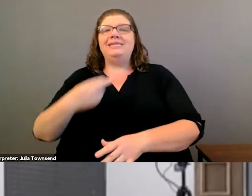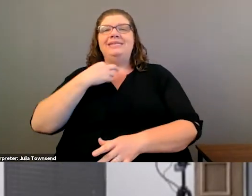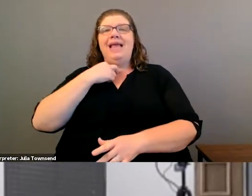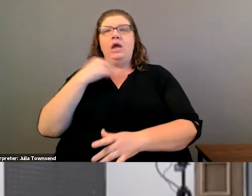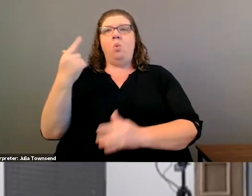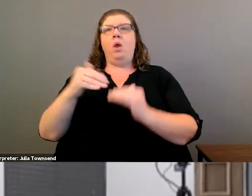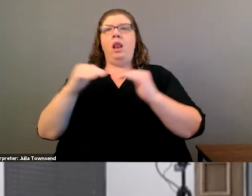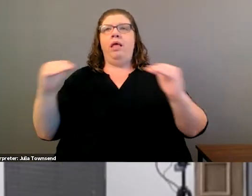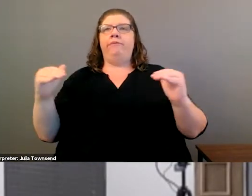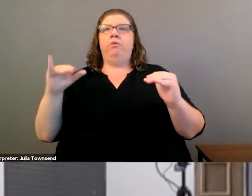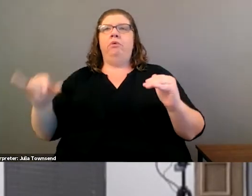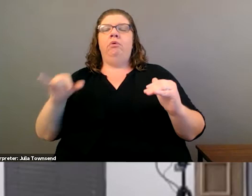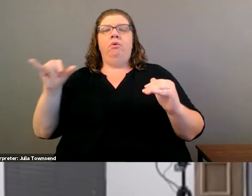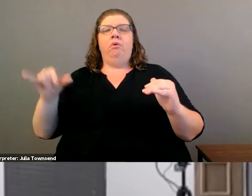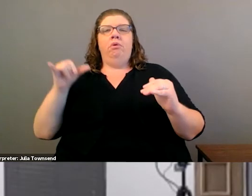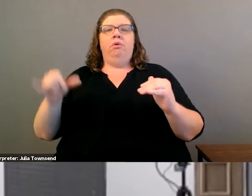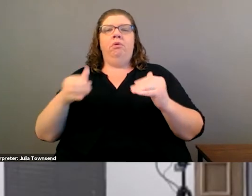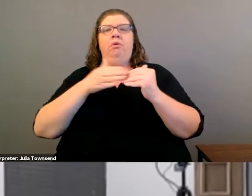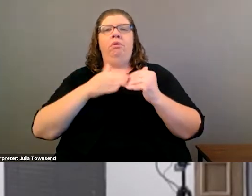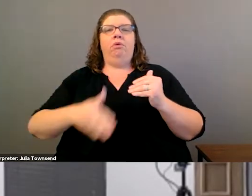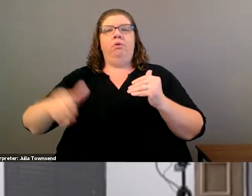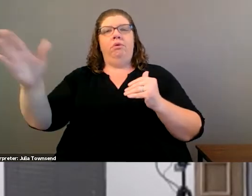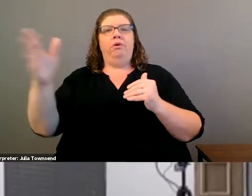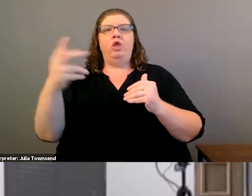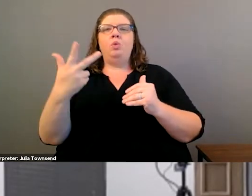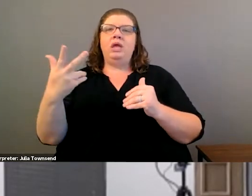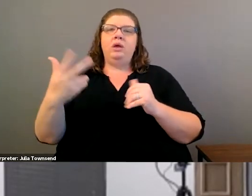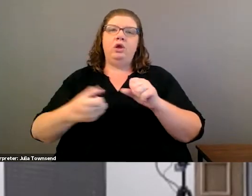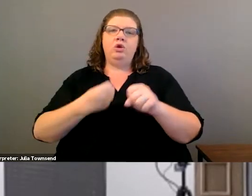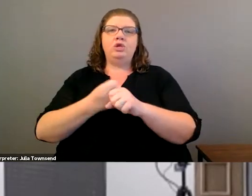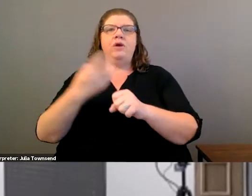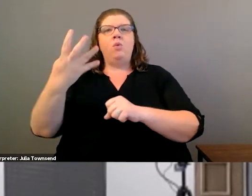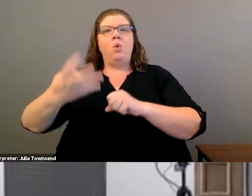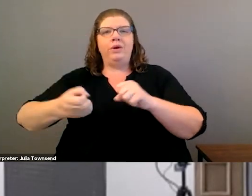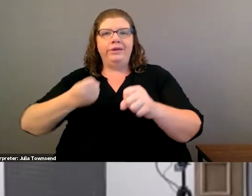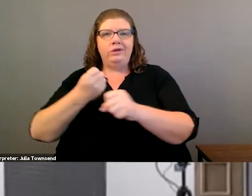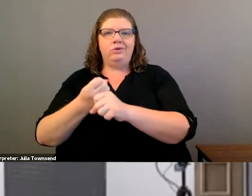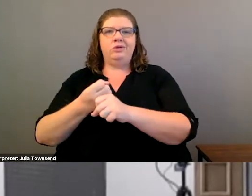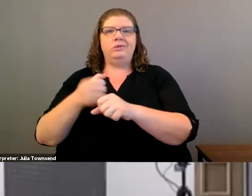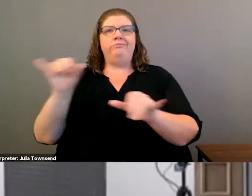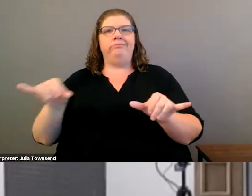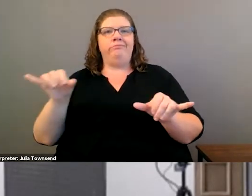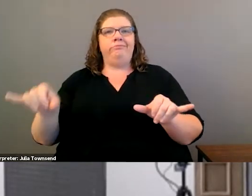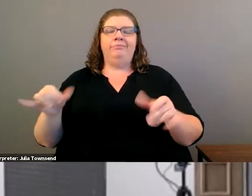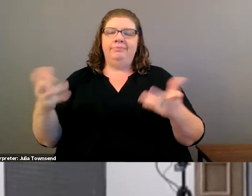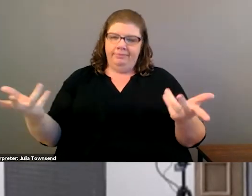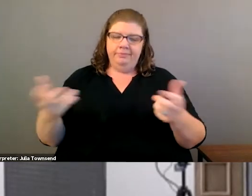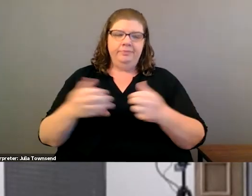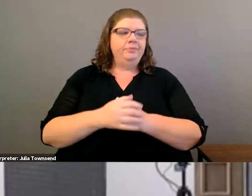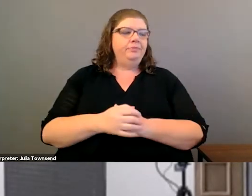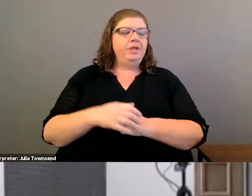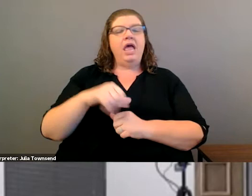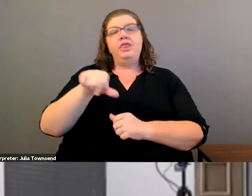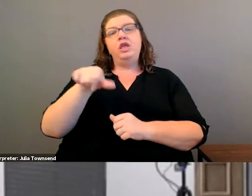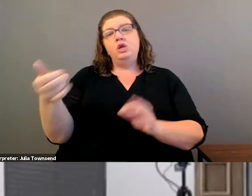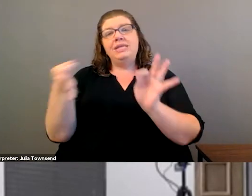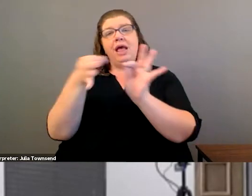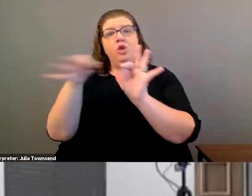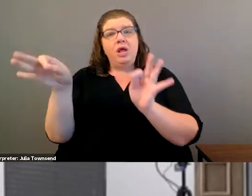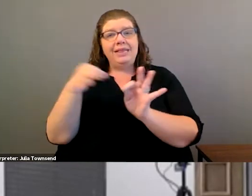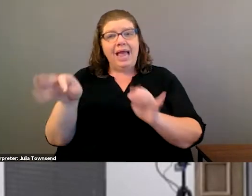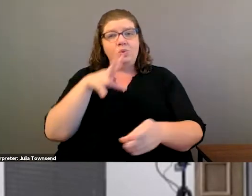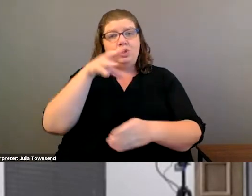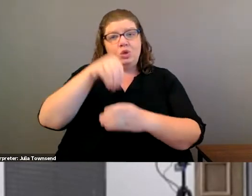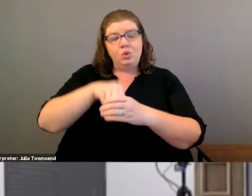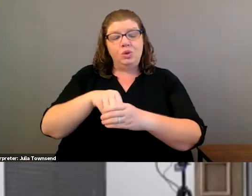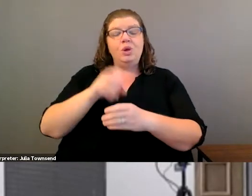level over the course of sometimes 3 or 4 years frozen. So, and then there's other language that's included in this packet that I